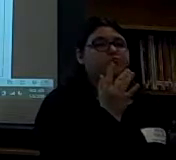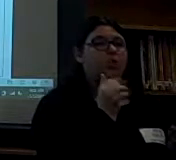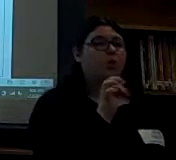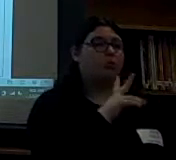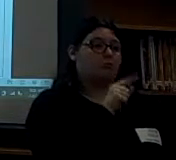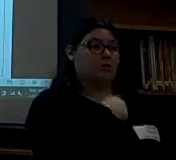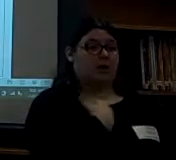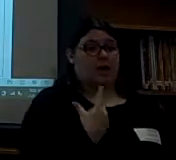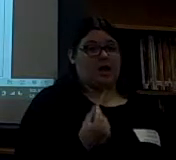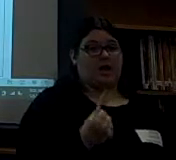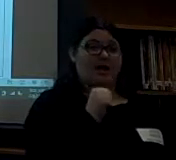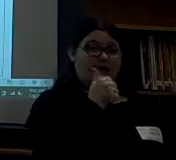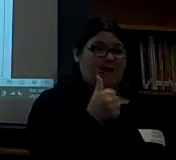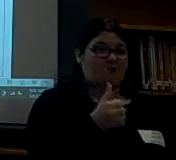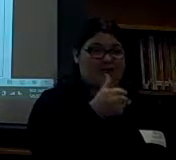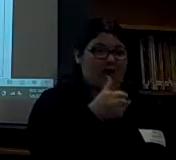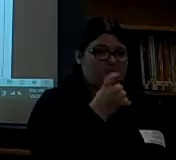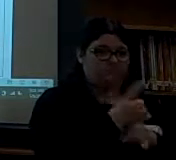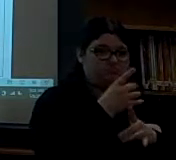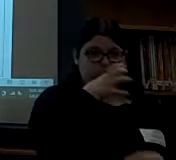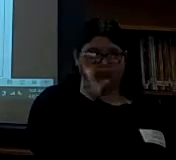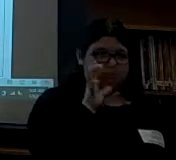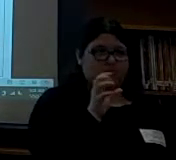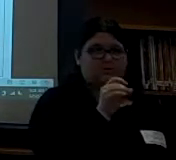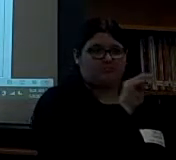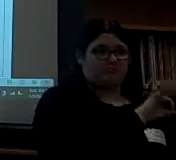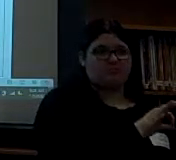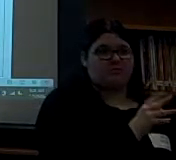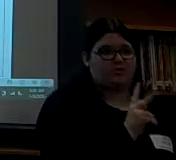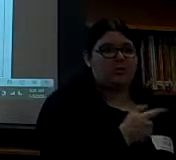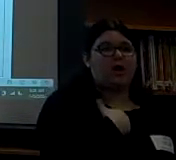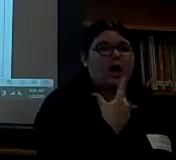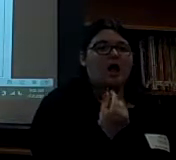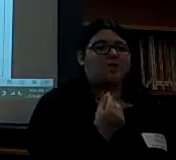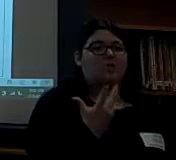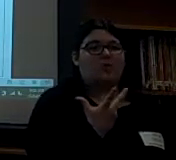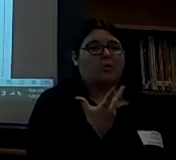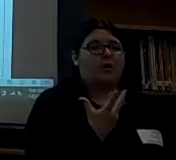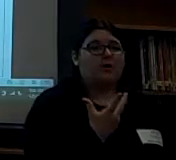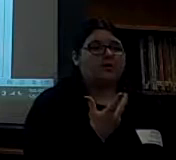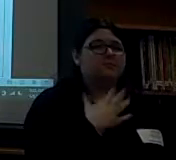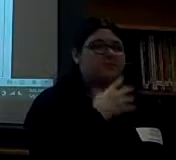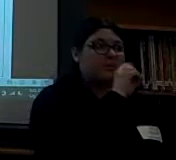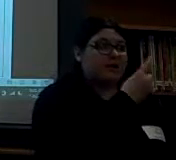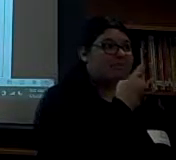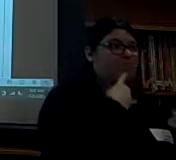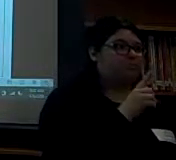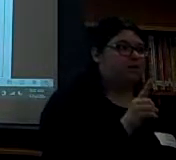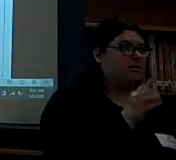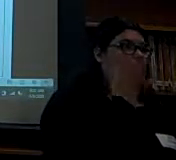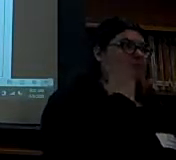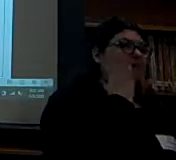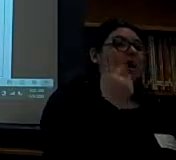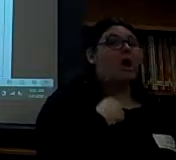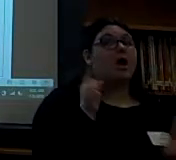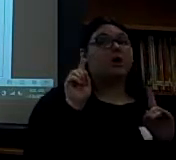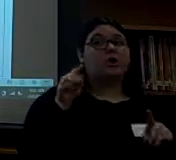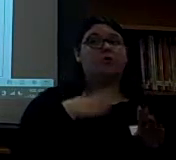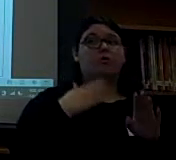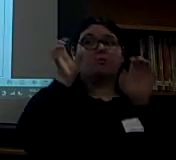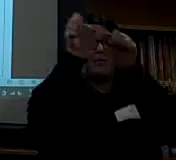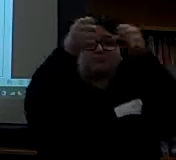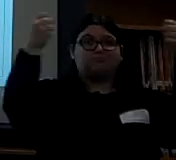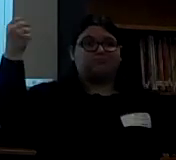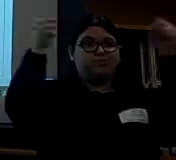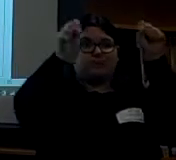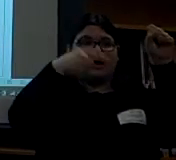personally what I do. I'm not a big drinker. I'm not a big social media person. What I do, if I've had a really bad day, my kids are finally in bed, I go to my pantry, which is why I